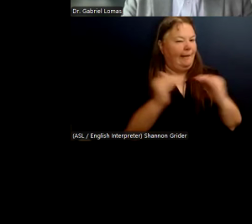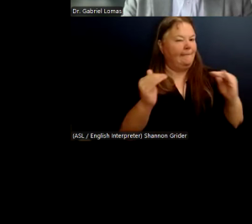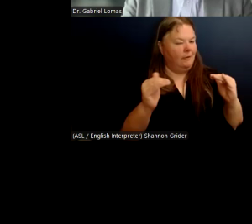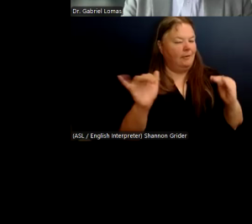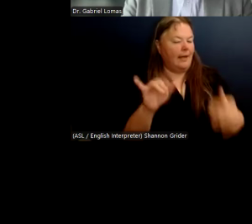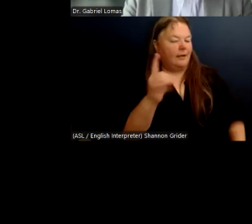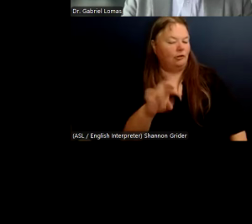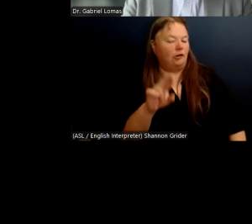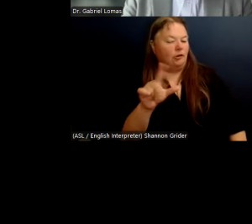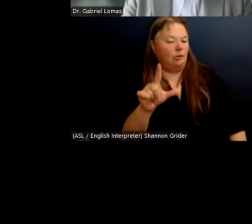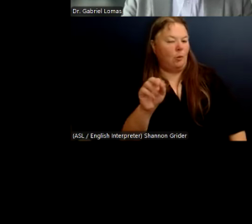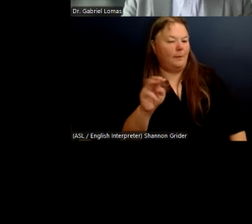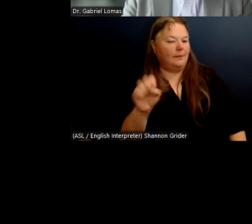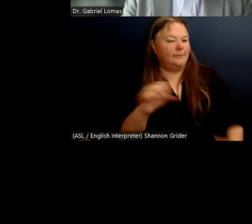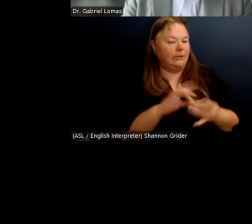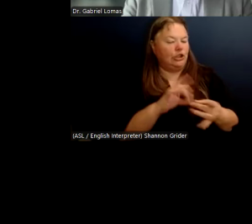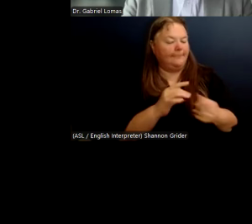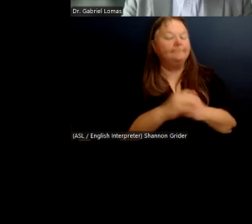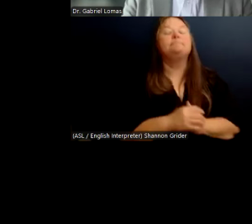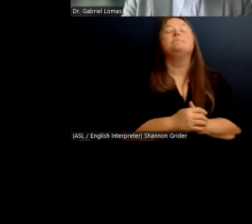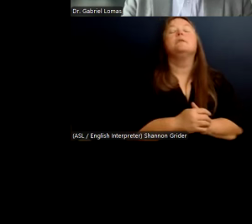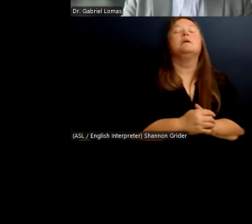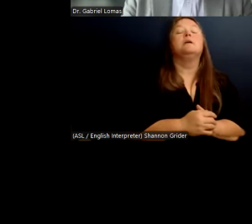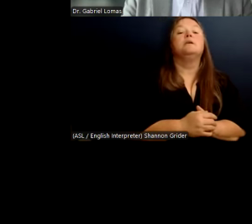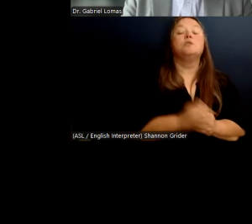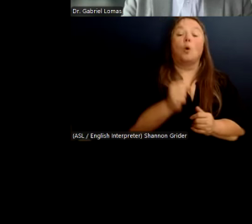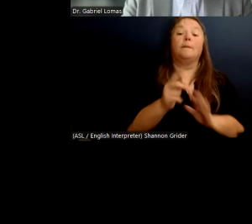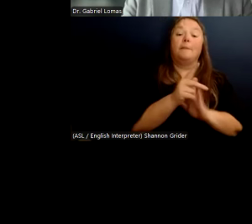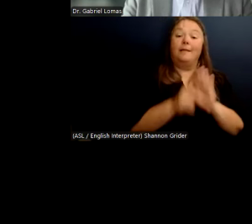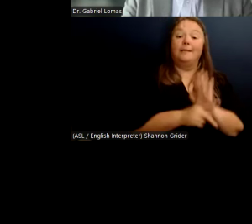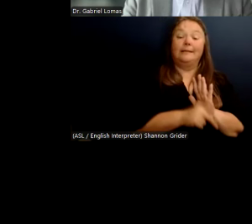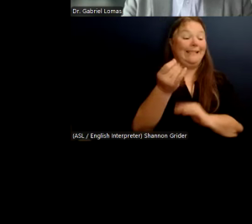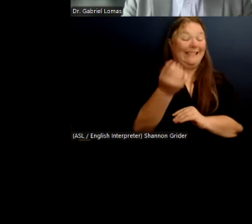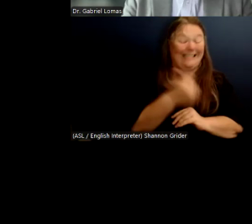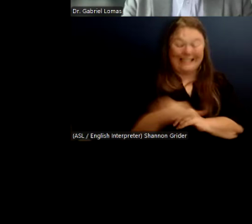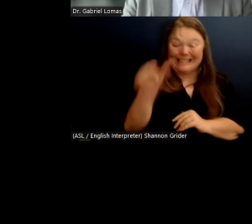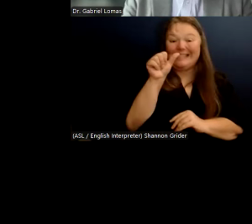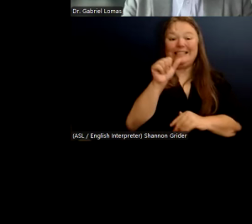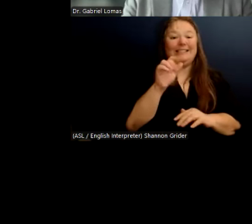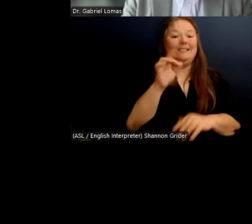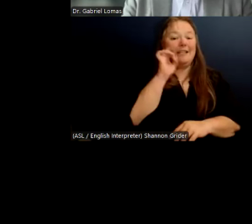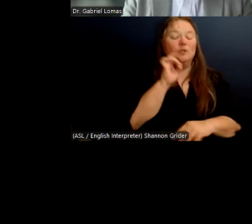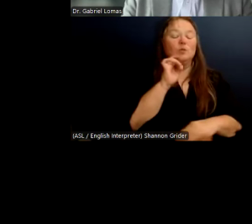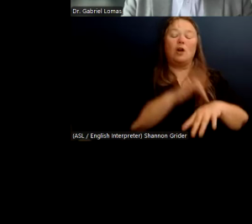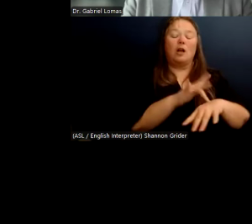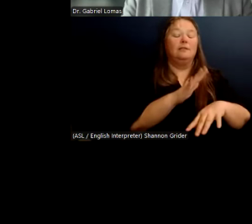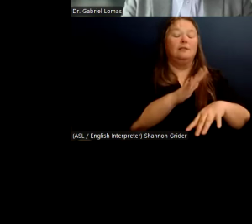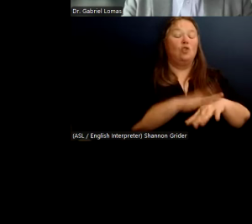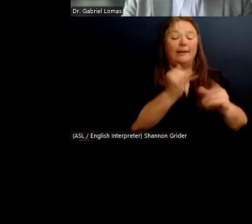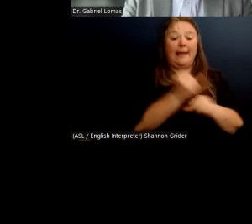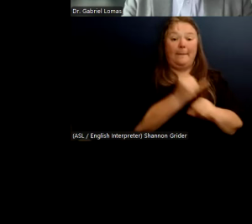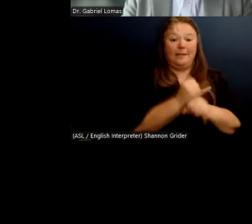Lomas talked about. So the protocol is if there's any kind of sexual contact on the campus, police